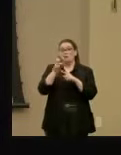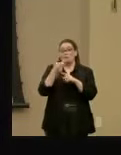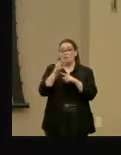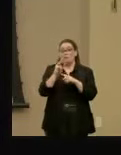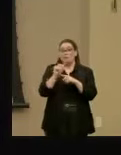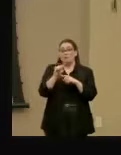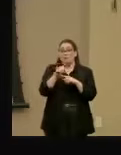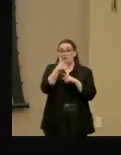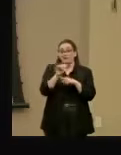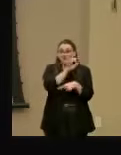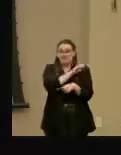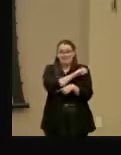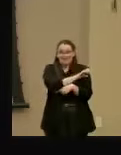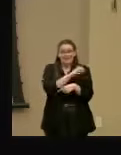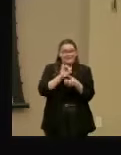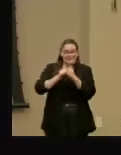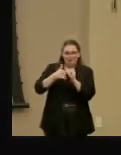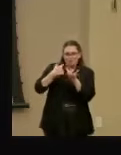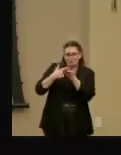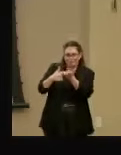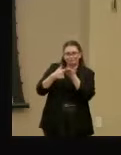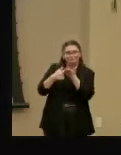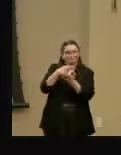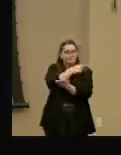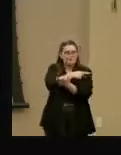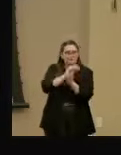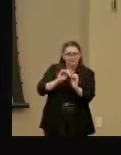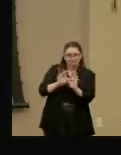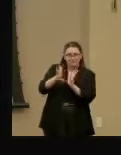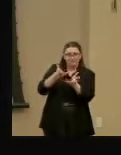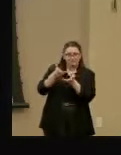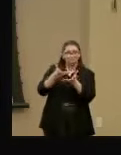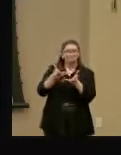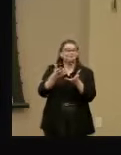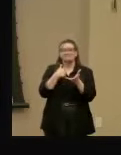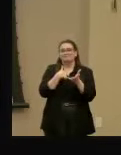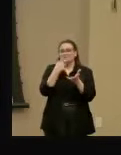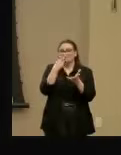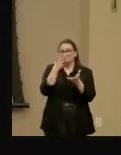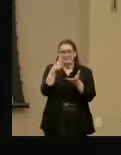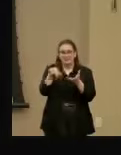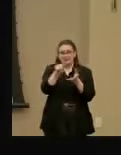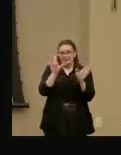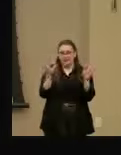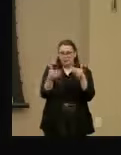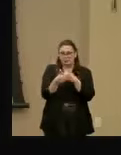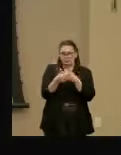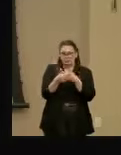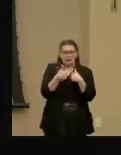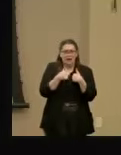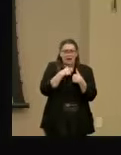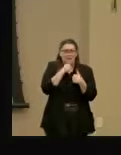rheumatology clinic and how we can discuss that with each individual patient. I don't think for anyone in this room, I am actually